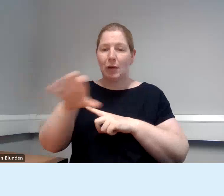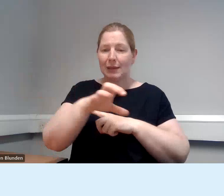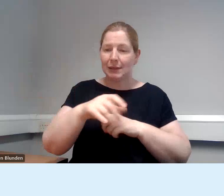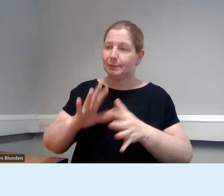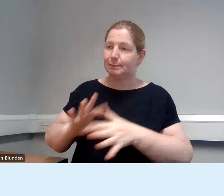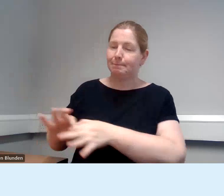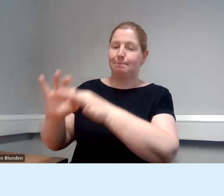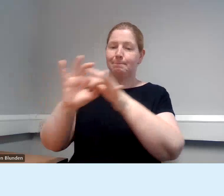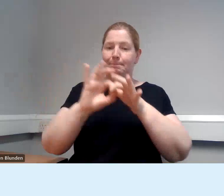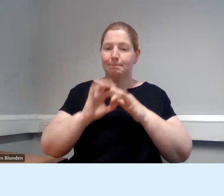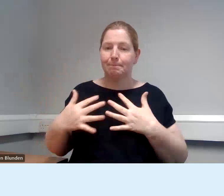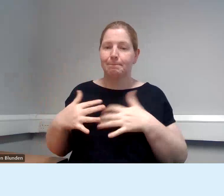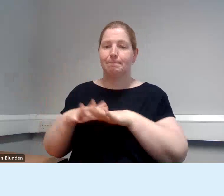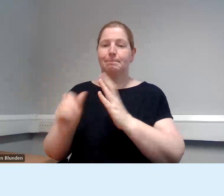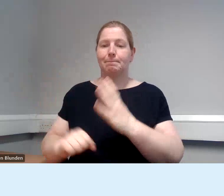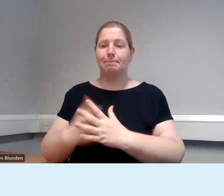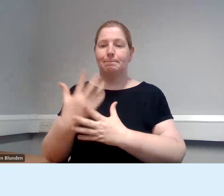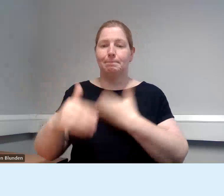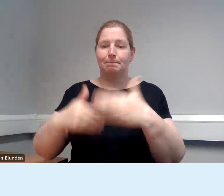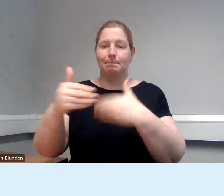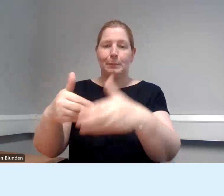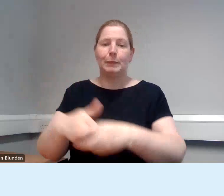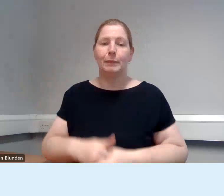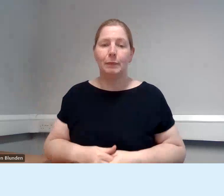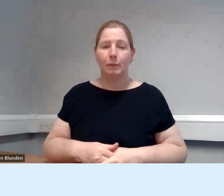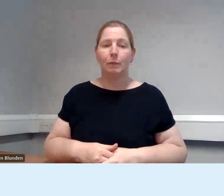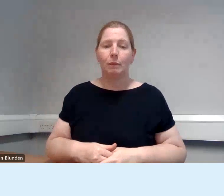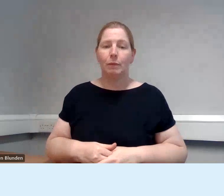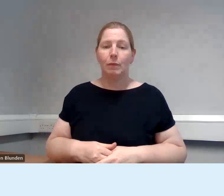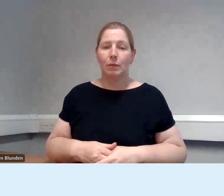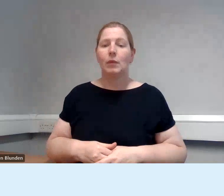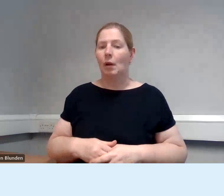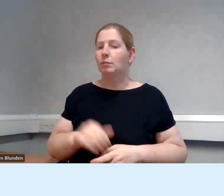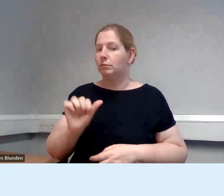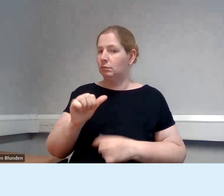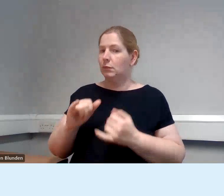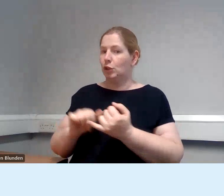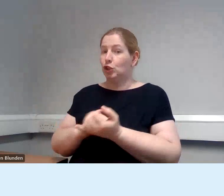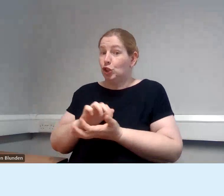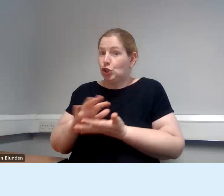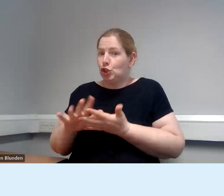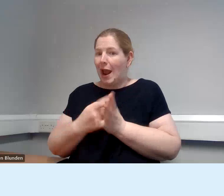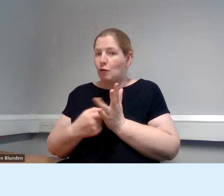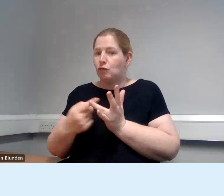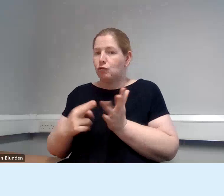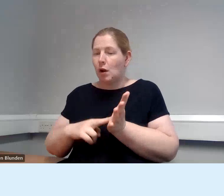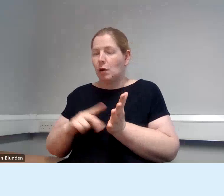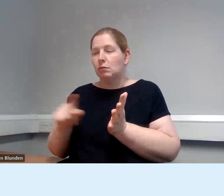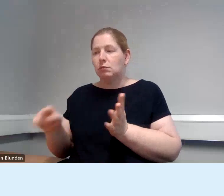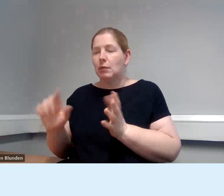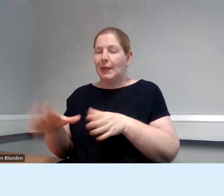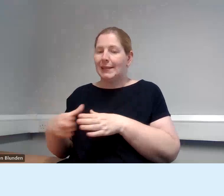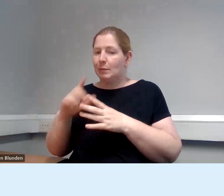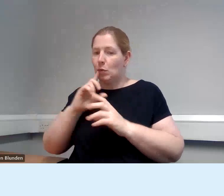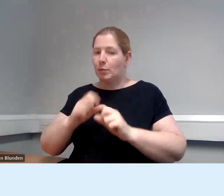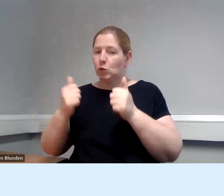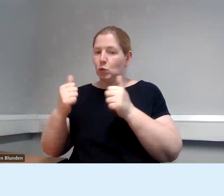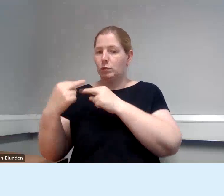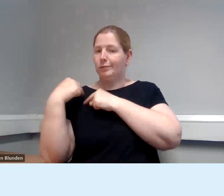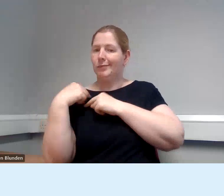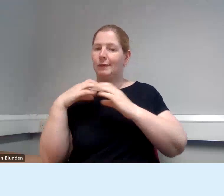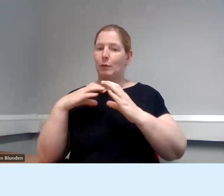these developments. Yeah, and Sharon and that team will be really key to sort of that communication between the GP teams. So that's